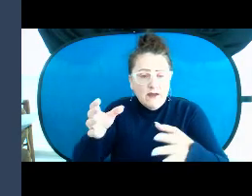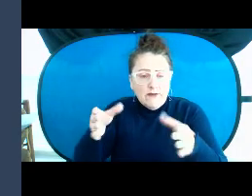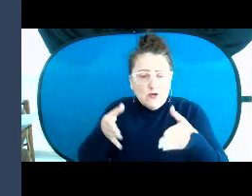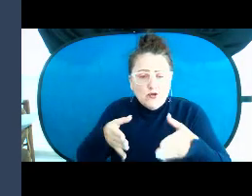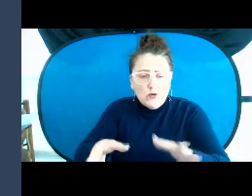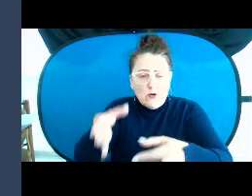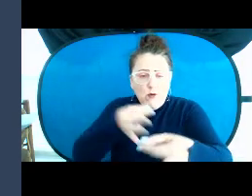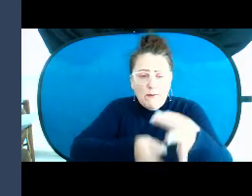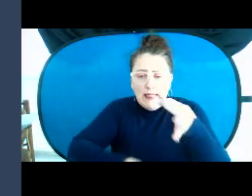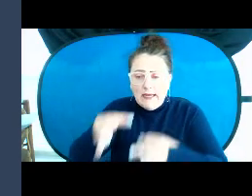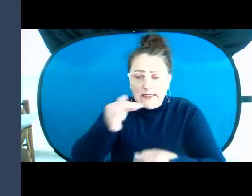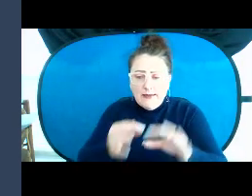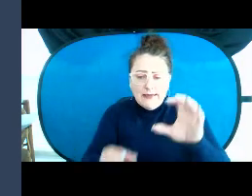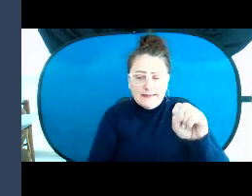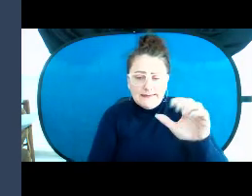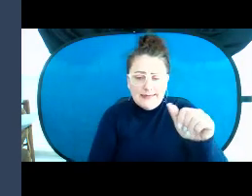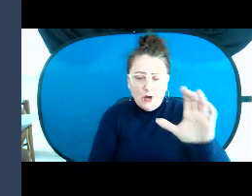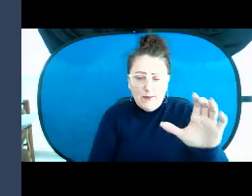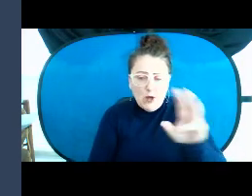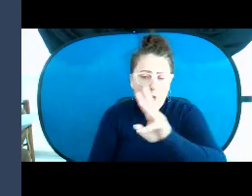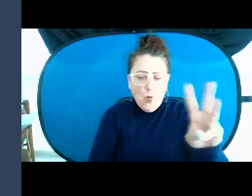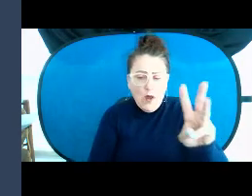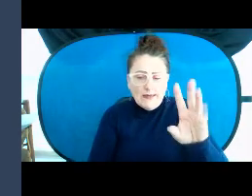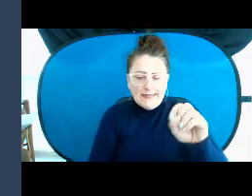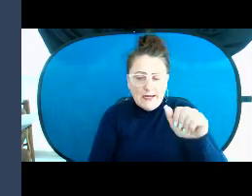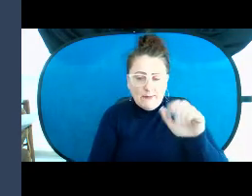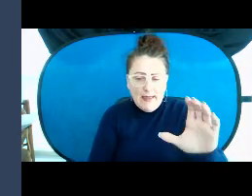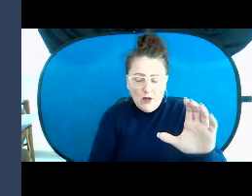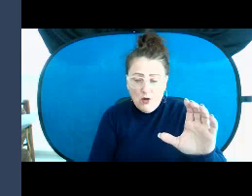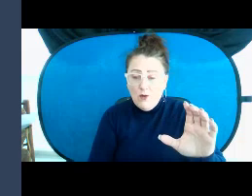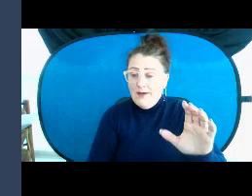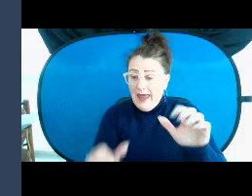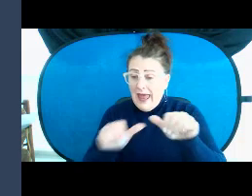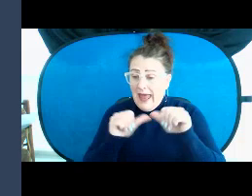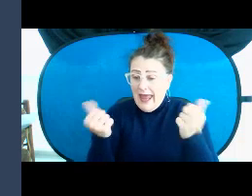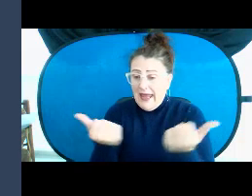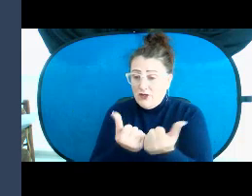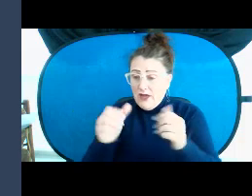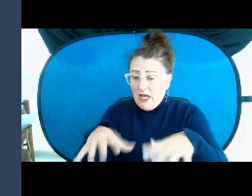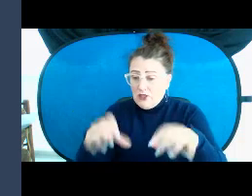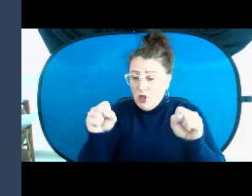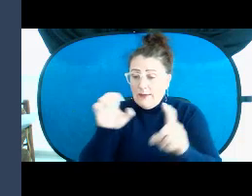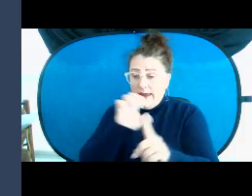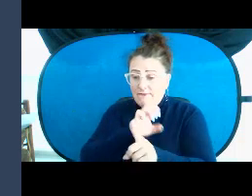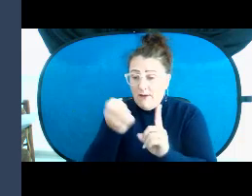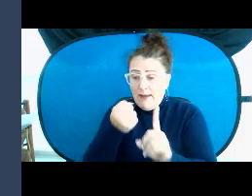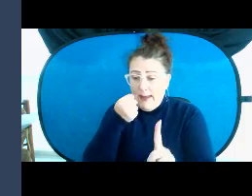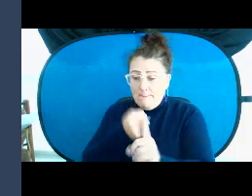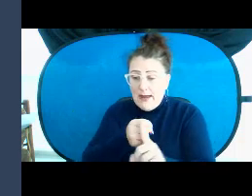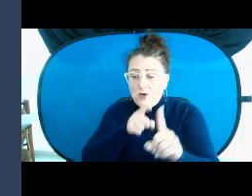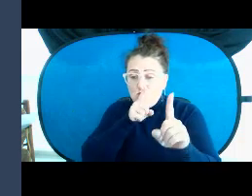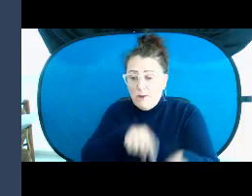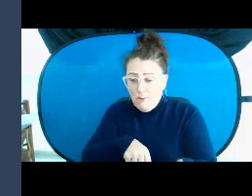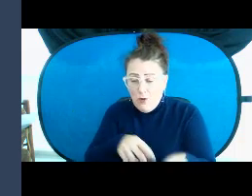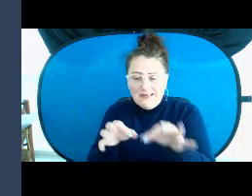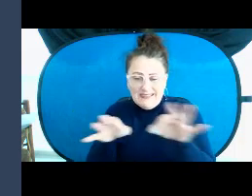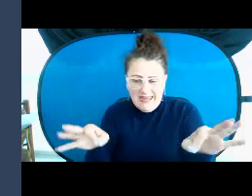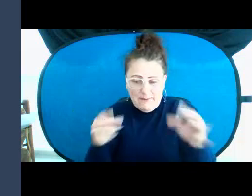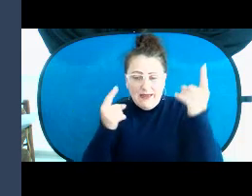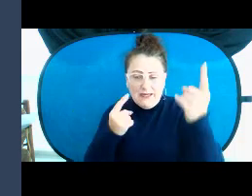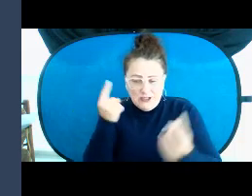the cities of Sacramento and West Sacramento. The lead agency adopted an environmental impact report and statement of overriding